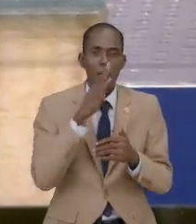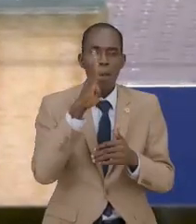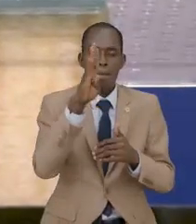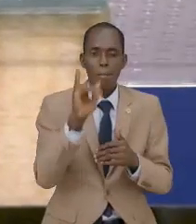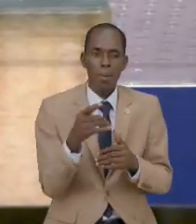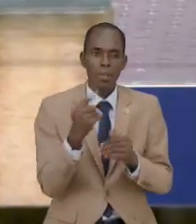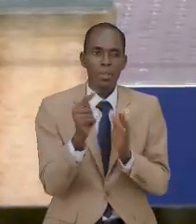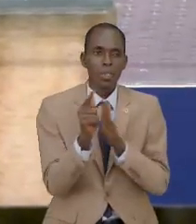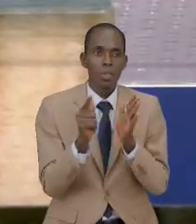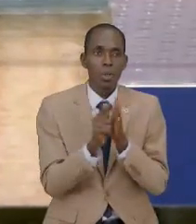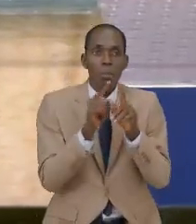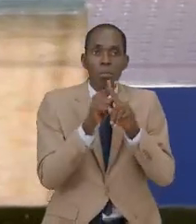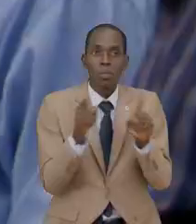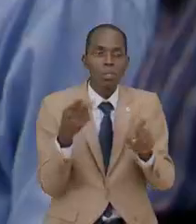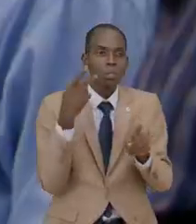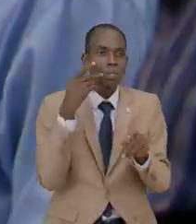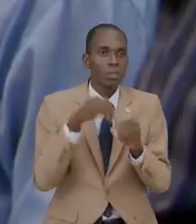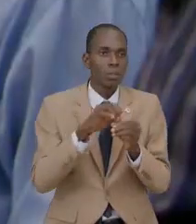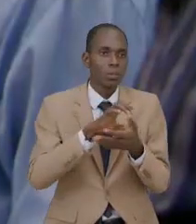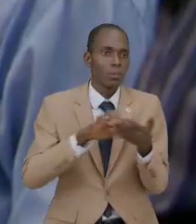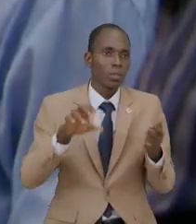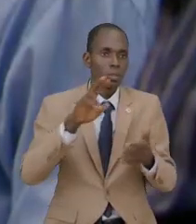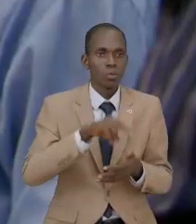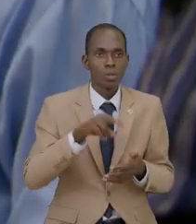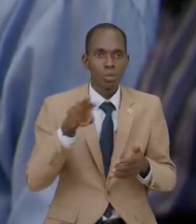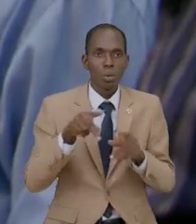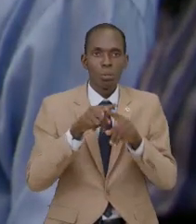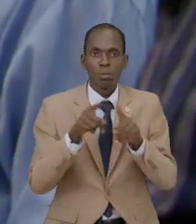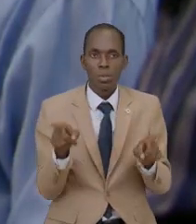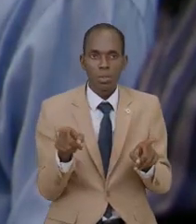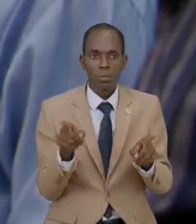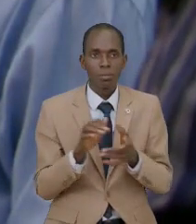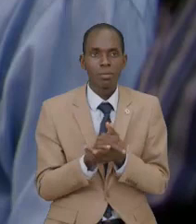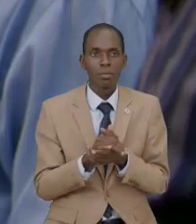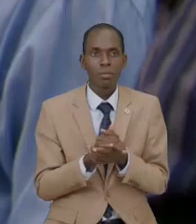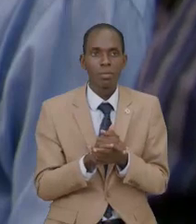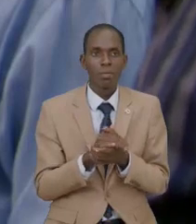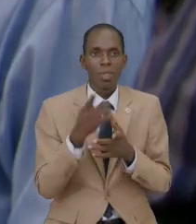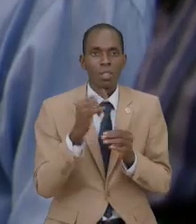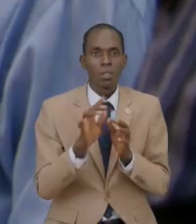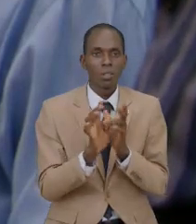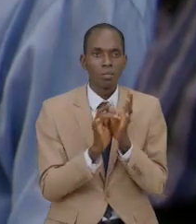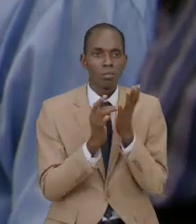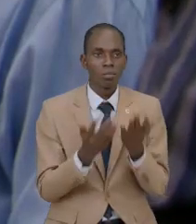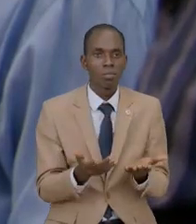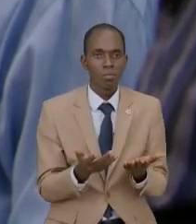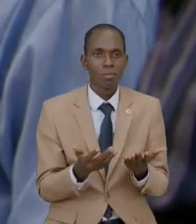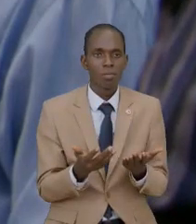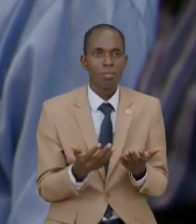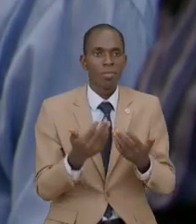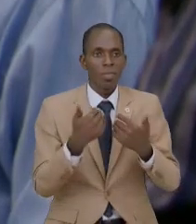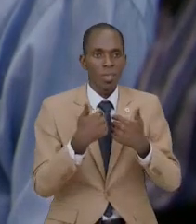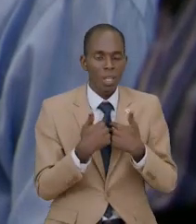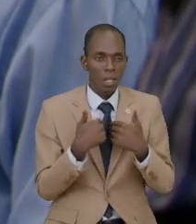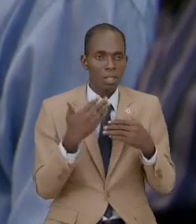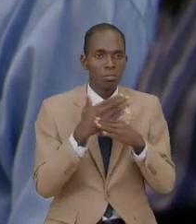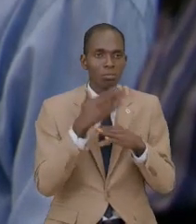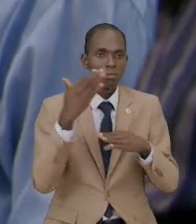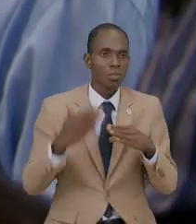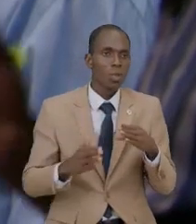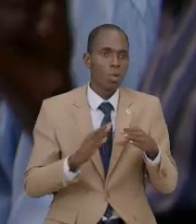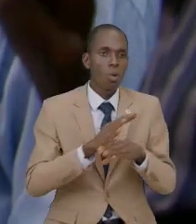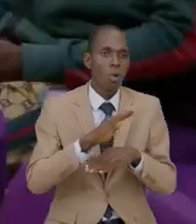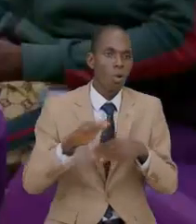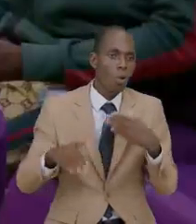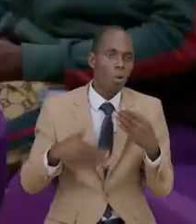verse 22, it says, but the scripture has concluded